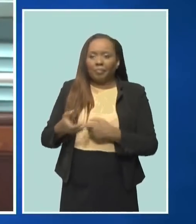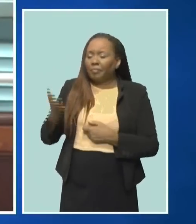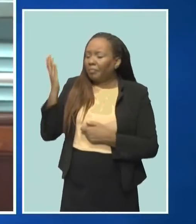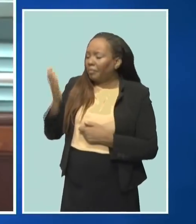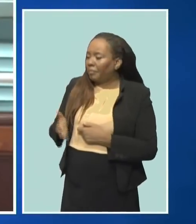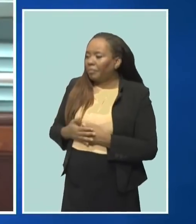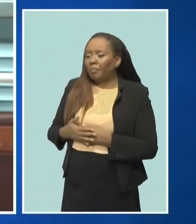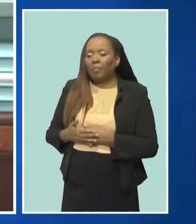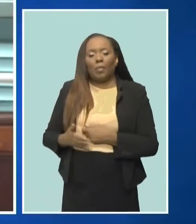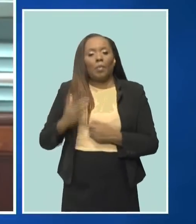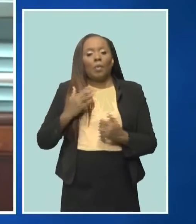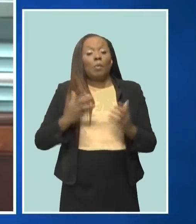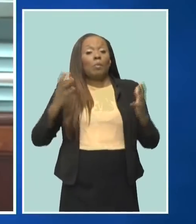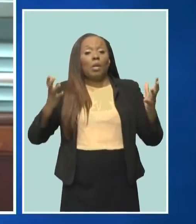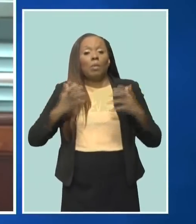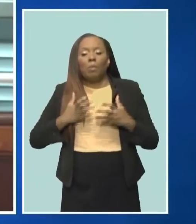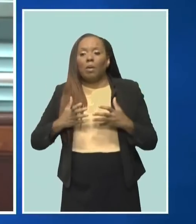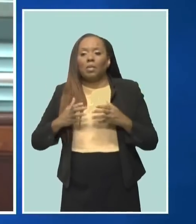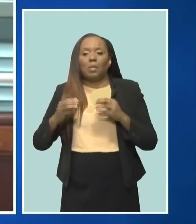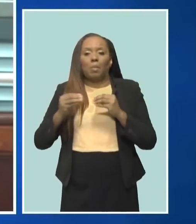economics one step further.